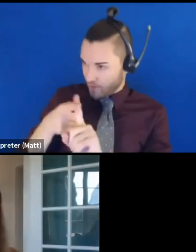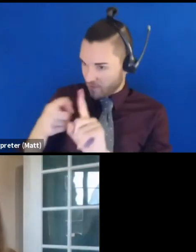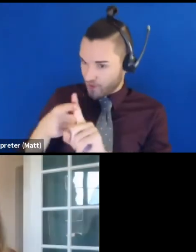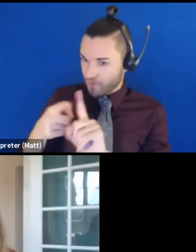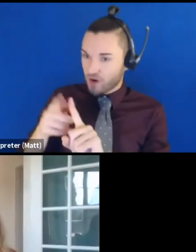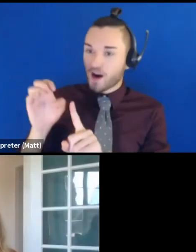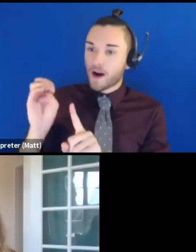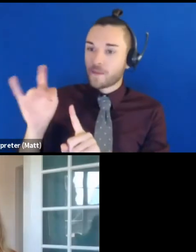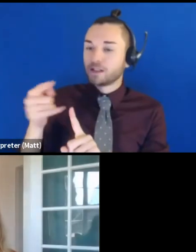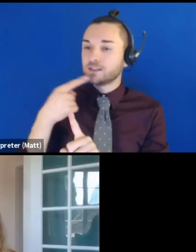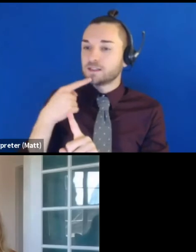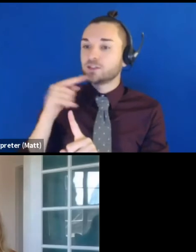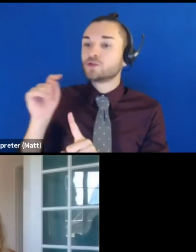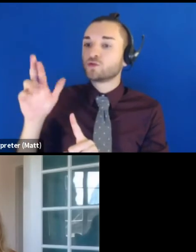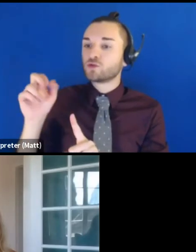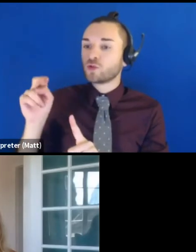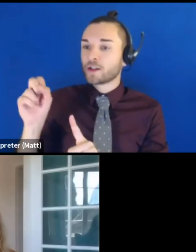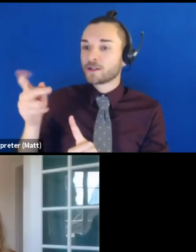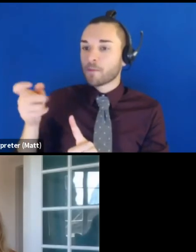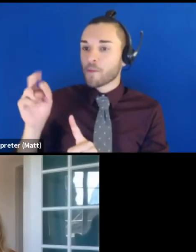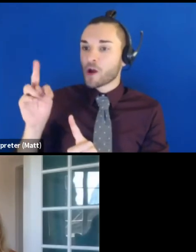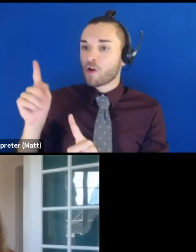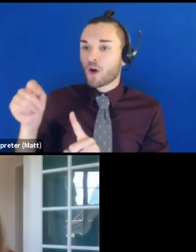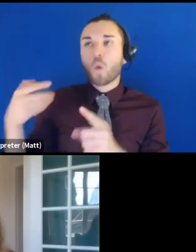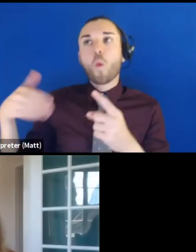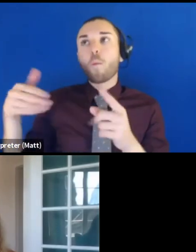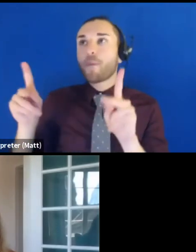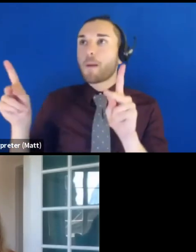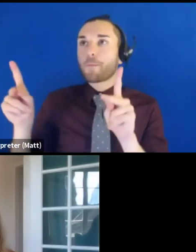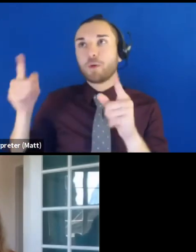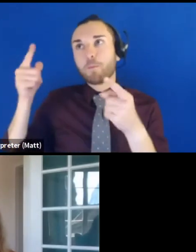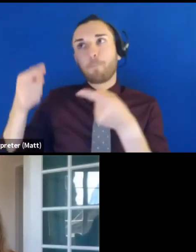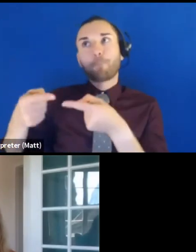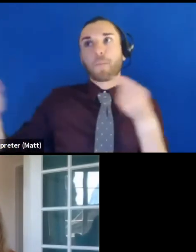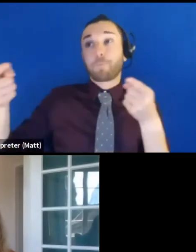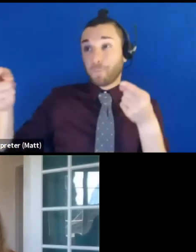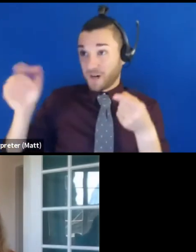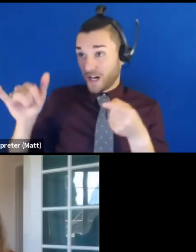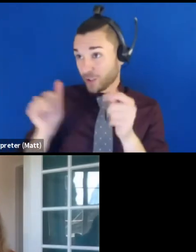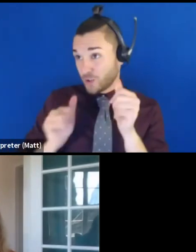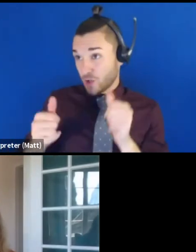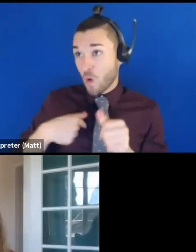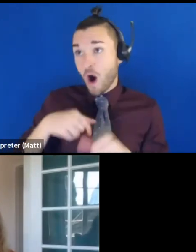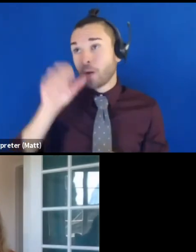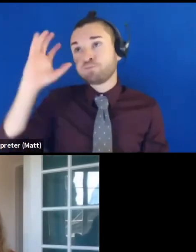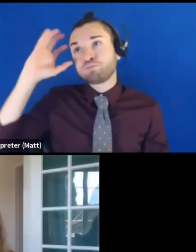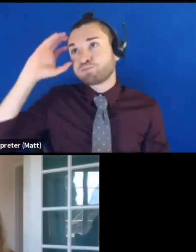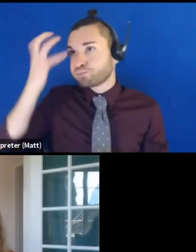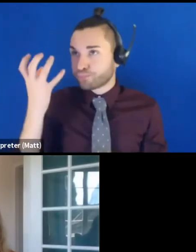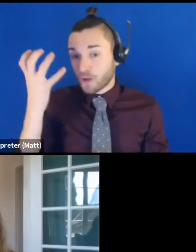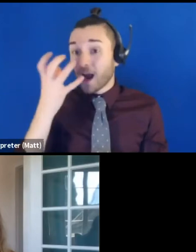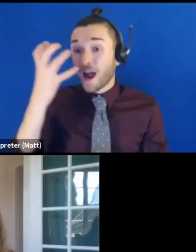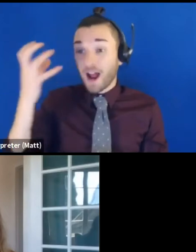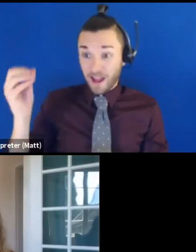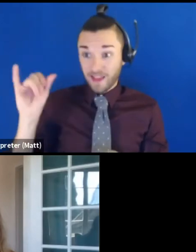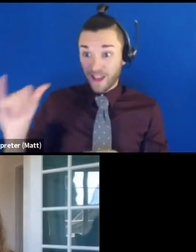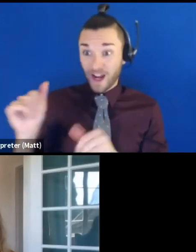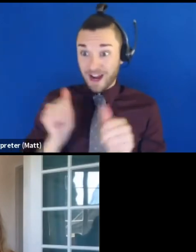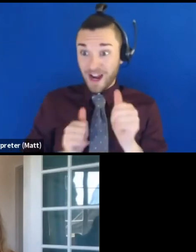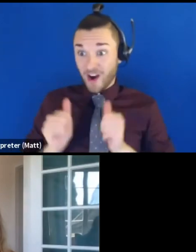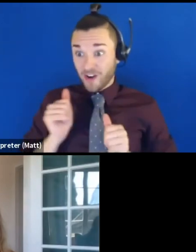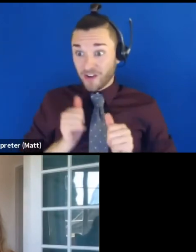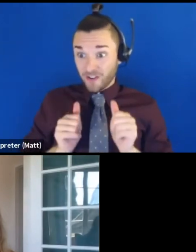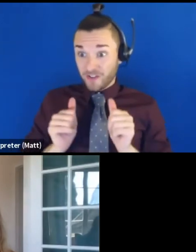Transparent is no doubt an enormously divisive show. I love the show. Yes. I actually don't think there's any question that those characters actually are